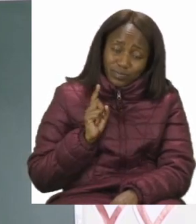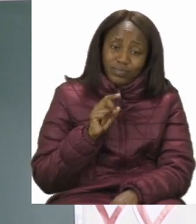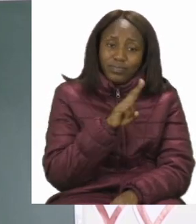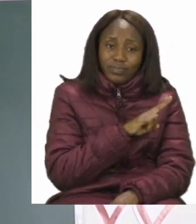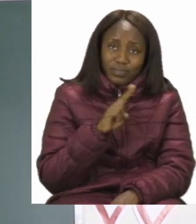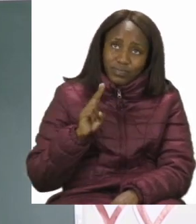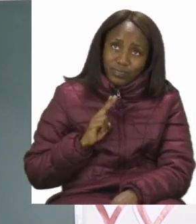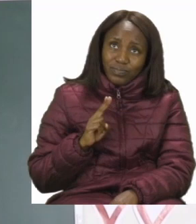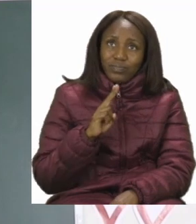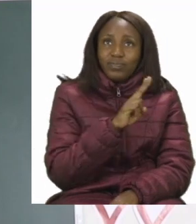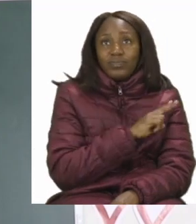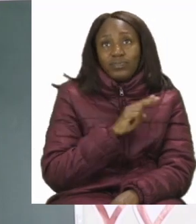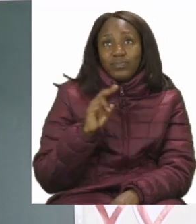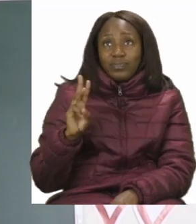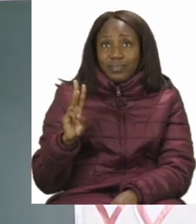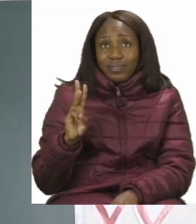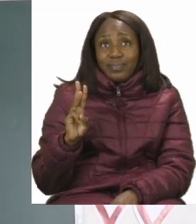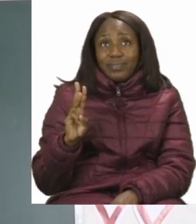21, 22,